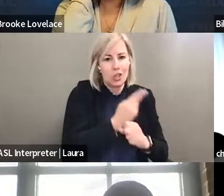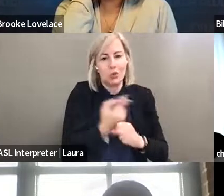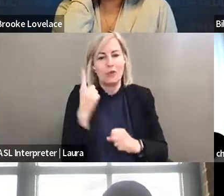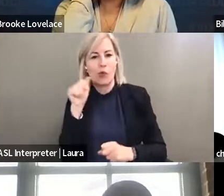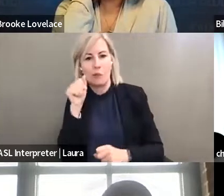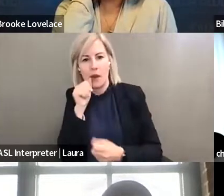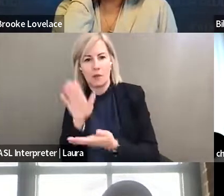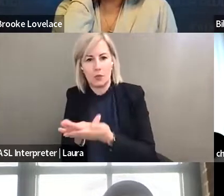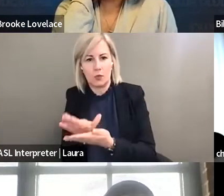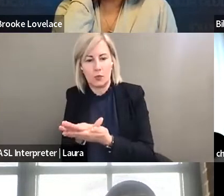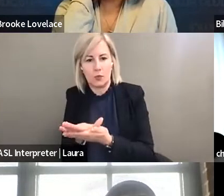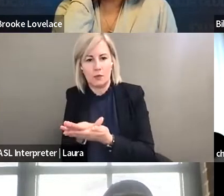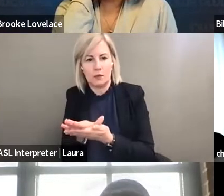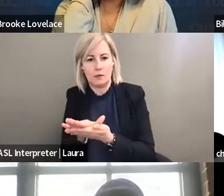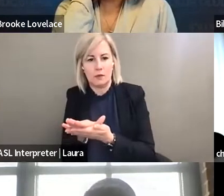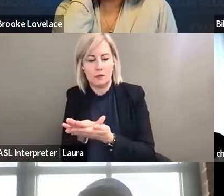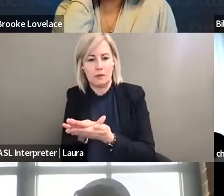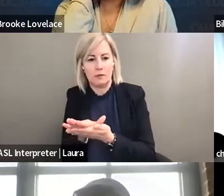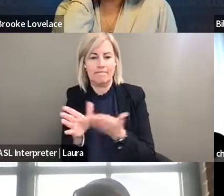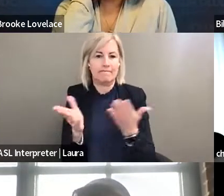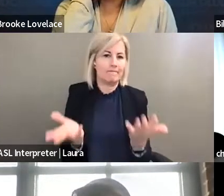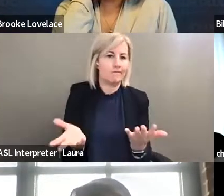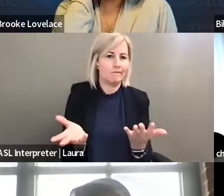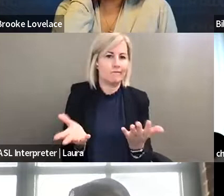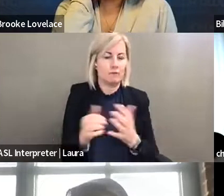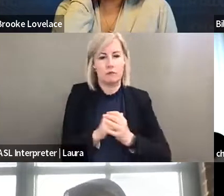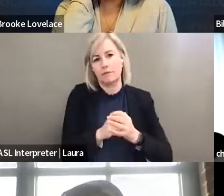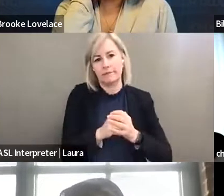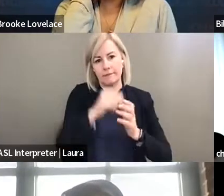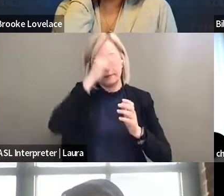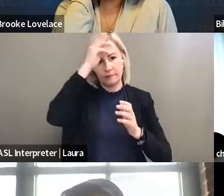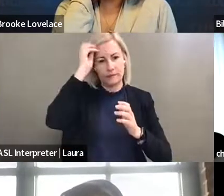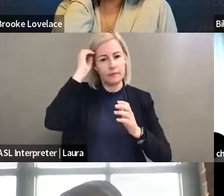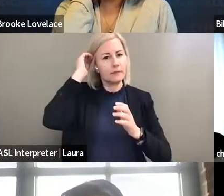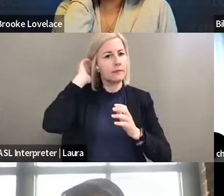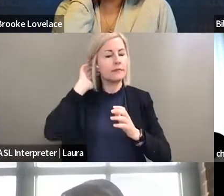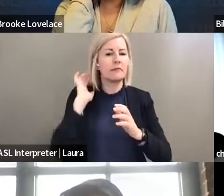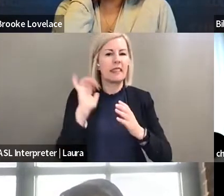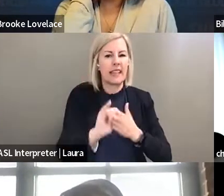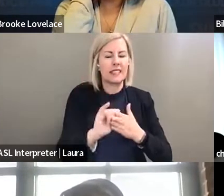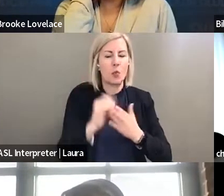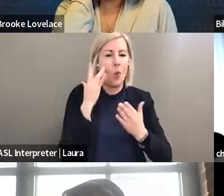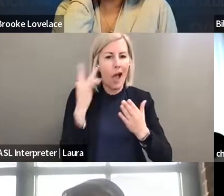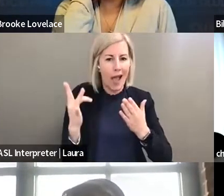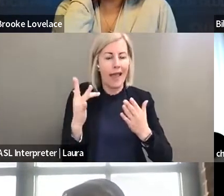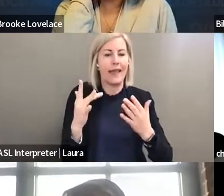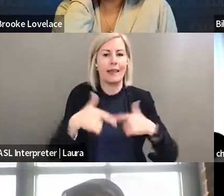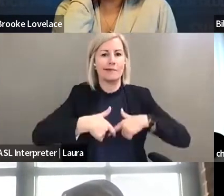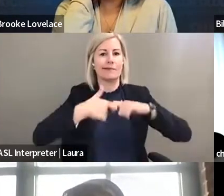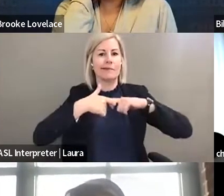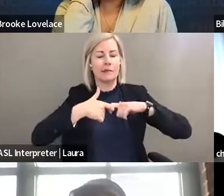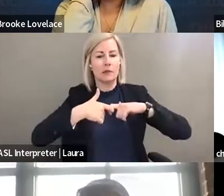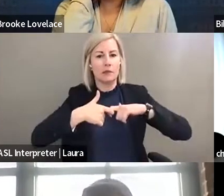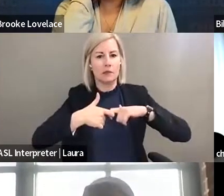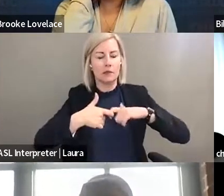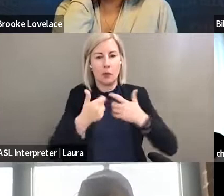schools. And so that's the big holdup. But I think anything you talk about